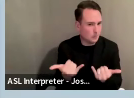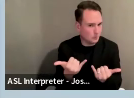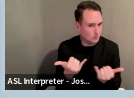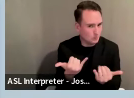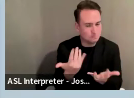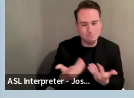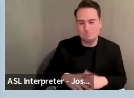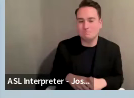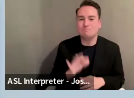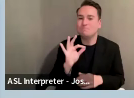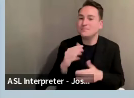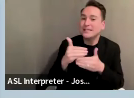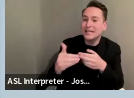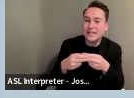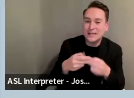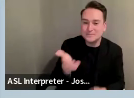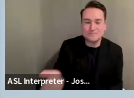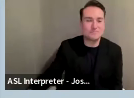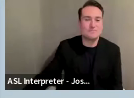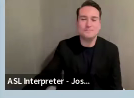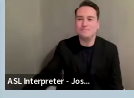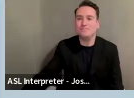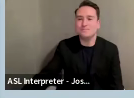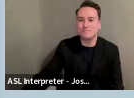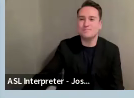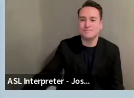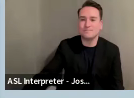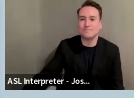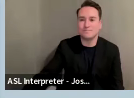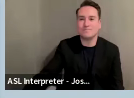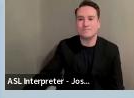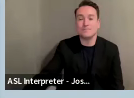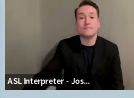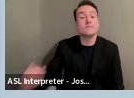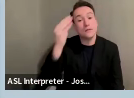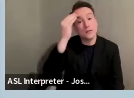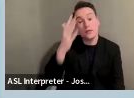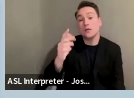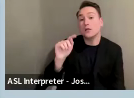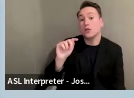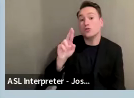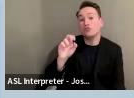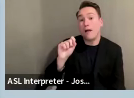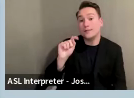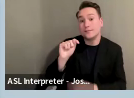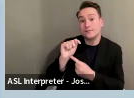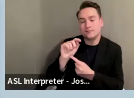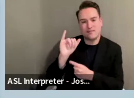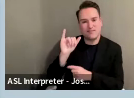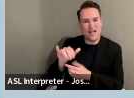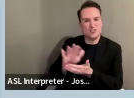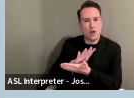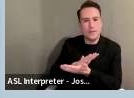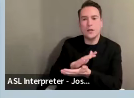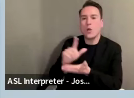for you. Next slide, please. So a trust is just a document that a lawyer would prepare for you or for you and